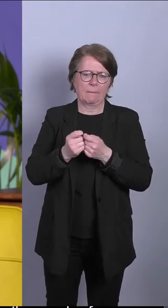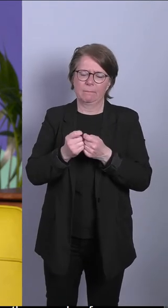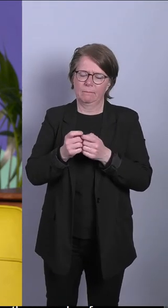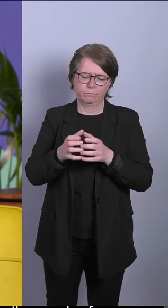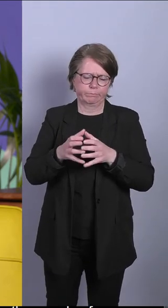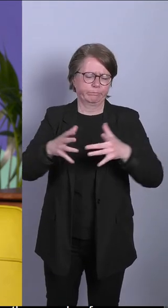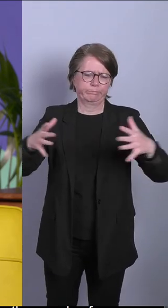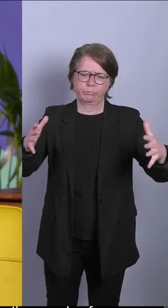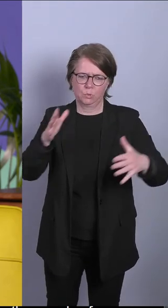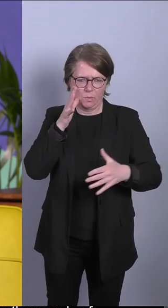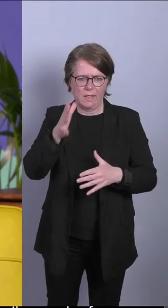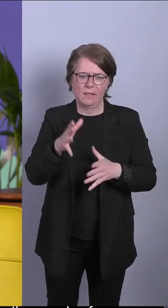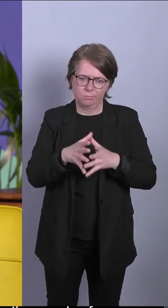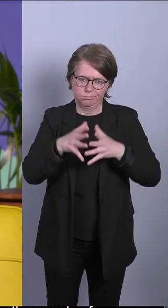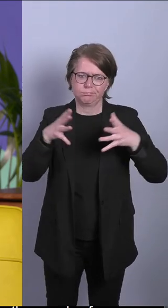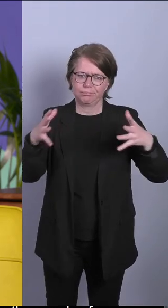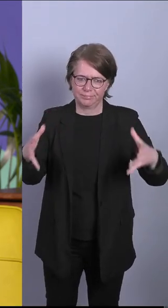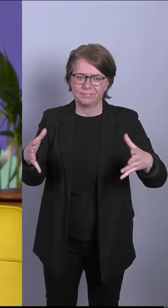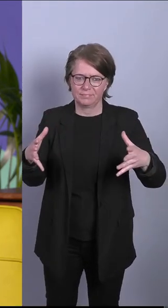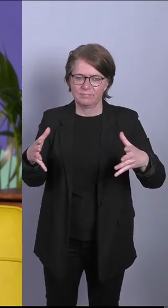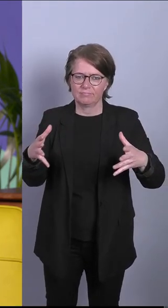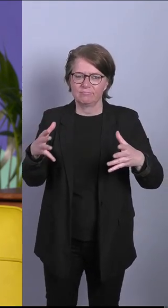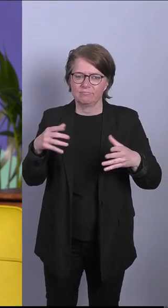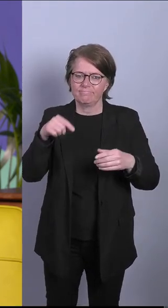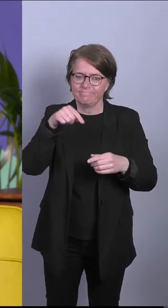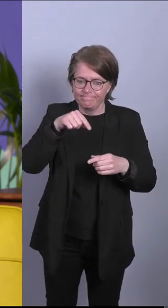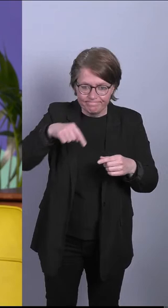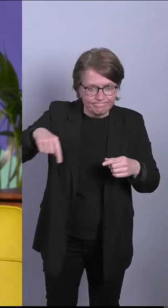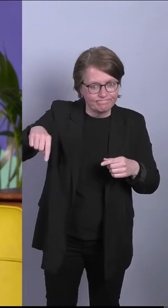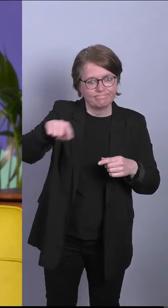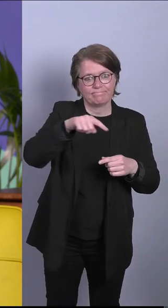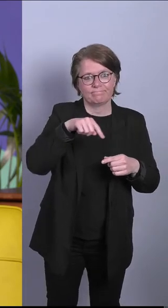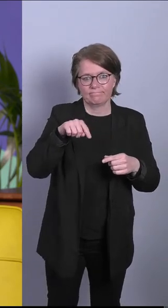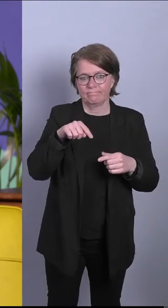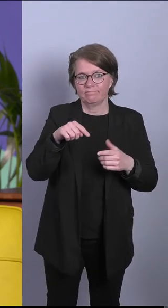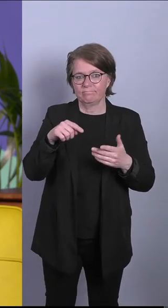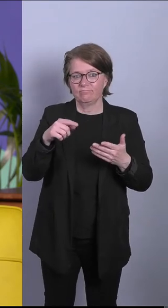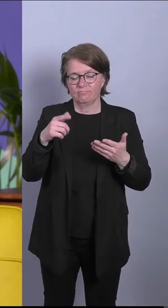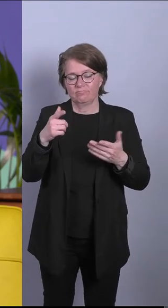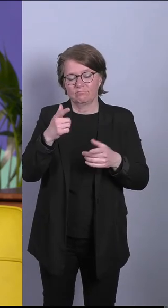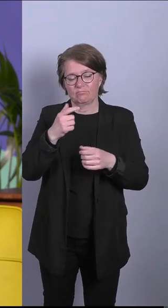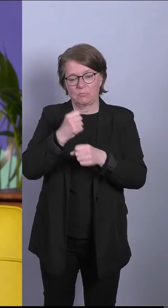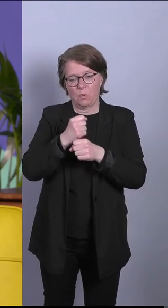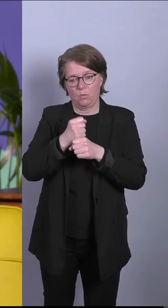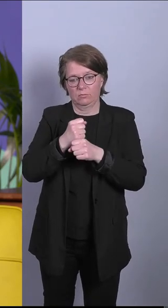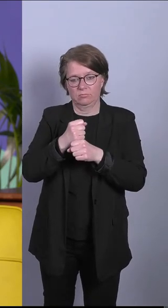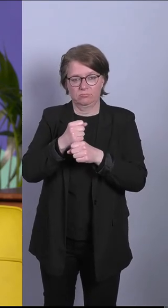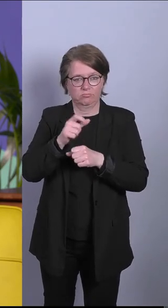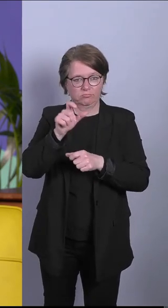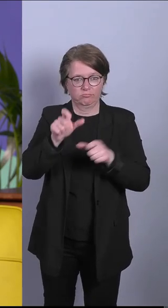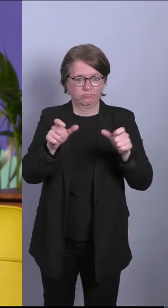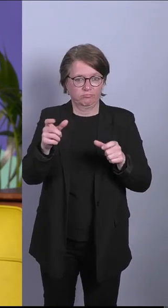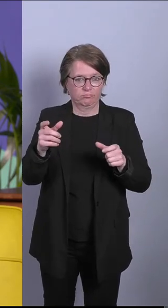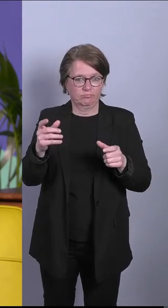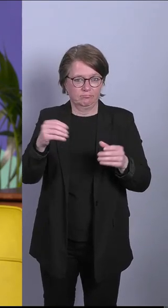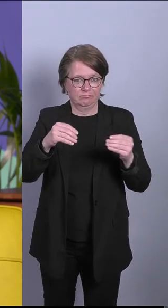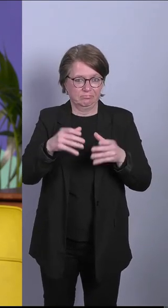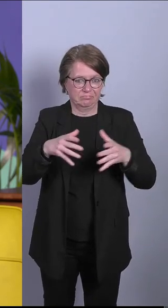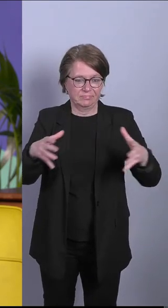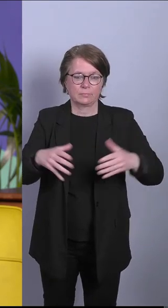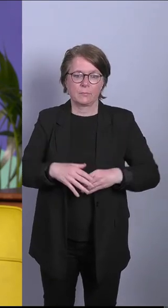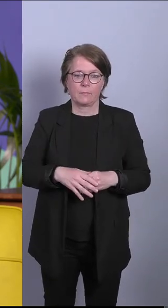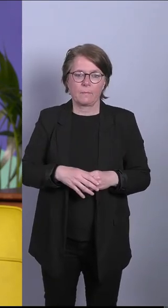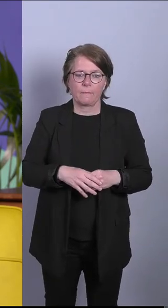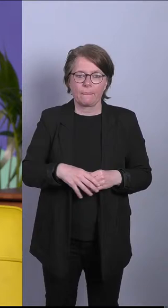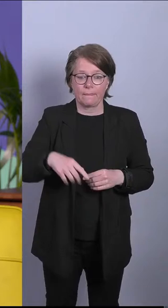on towards a successful games delivery would be nice. And also I encourage volunteers to connect amongst themselves. That's